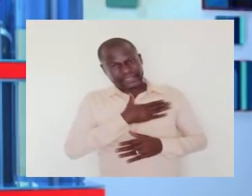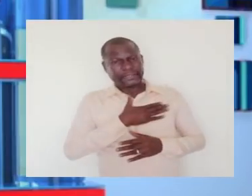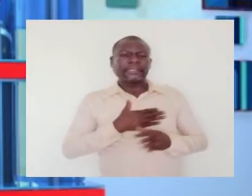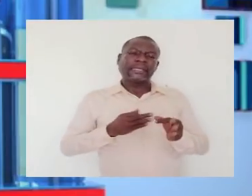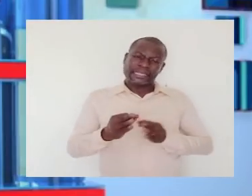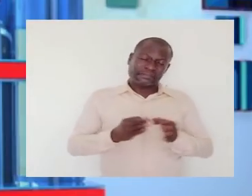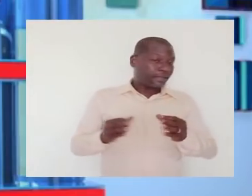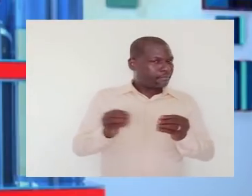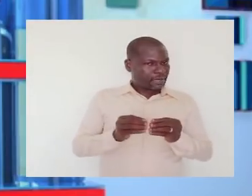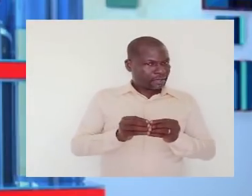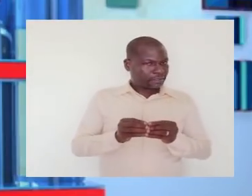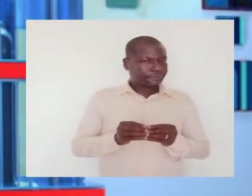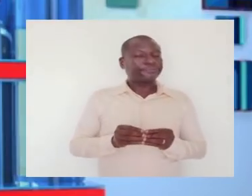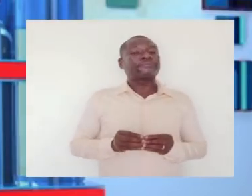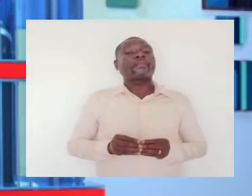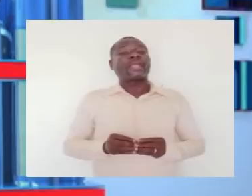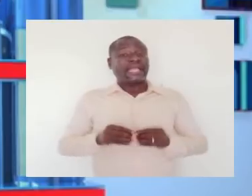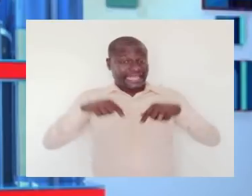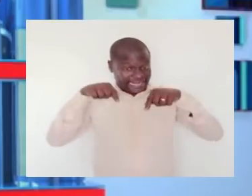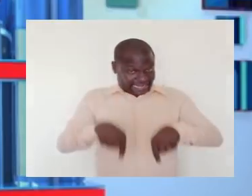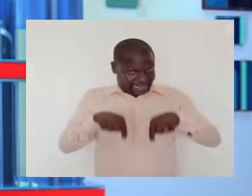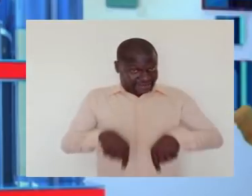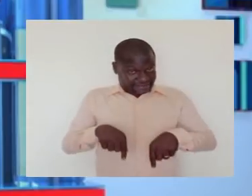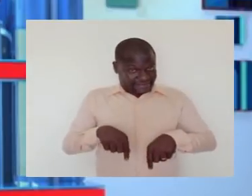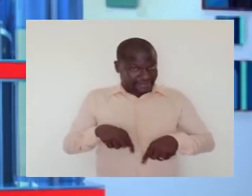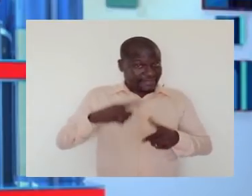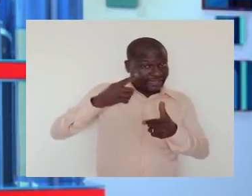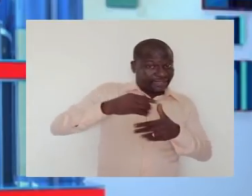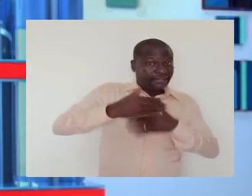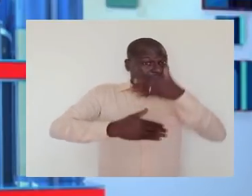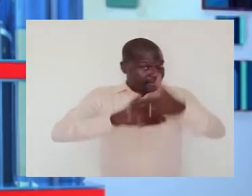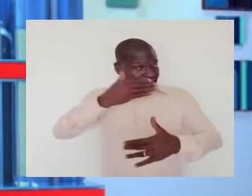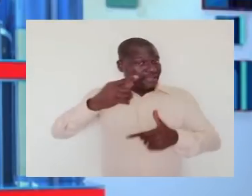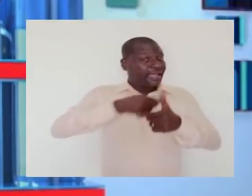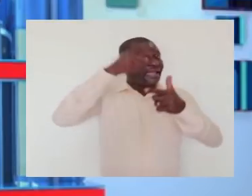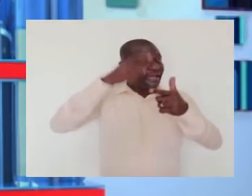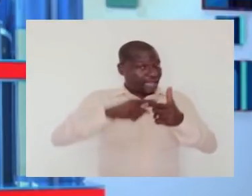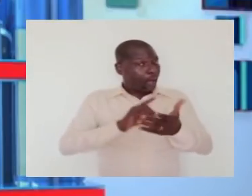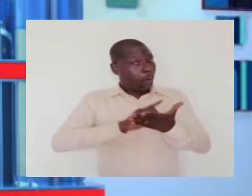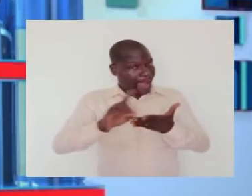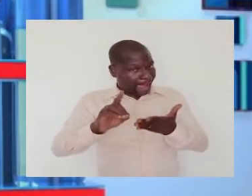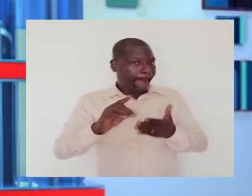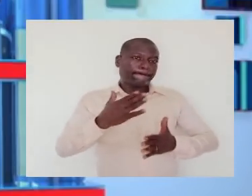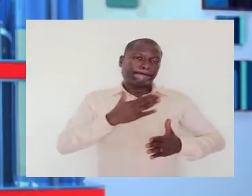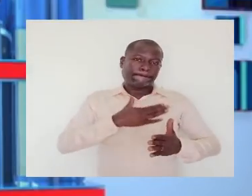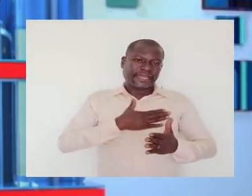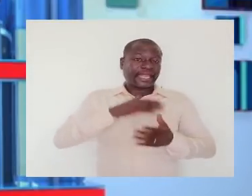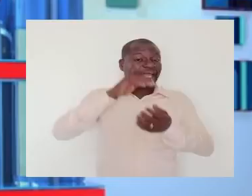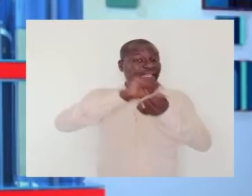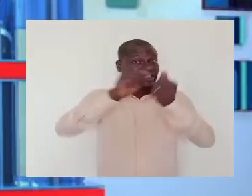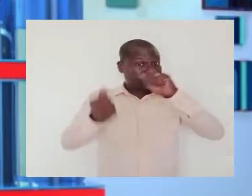dofo e free ne at the next week at the corner your topic no ye change no ne aka